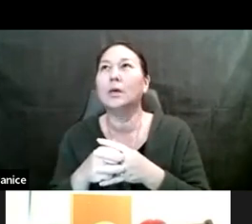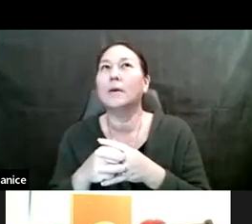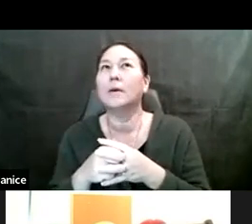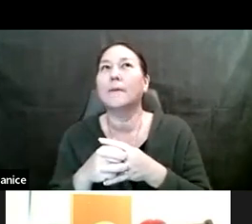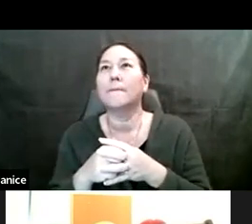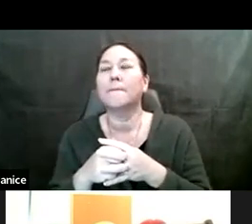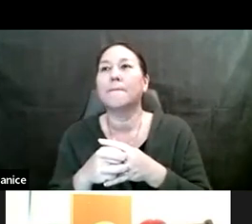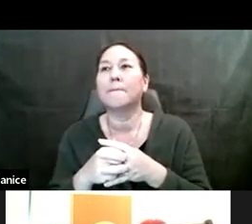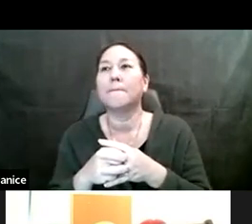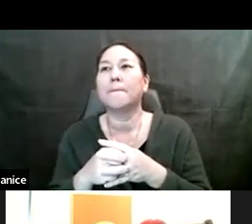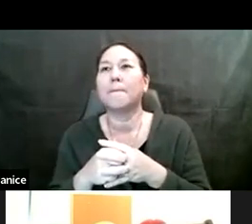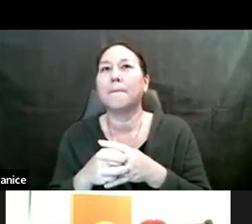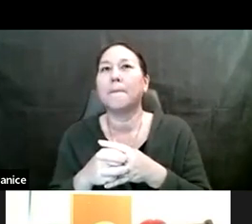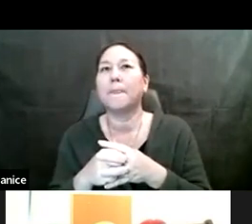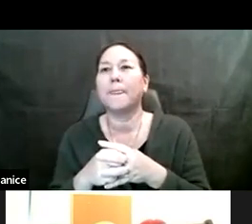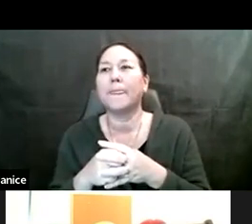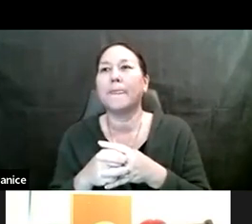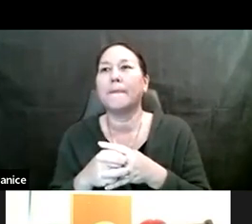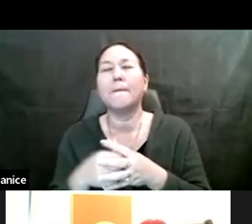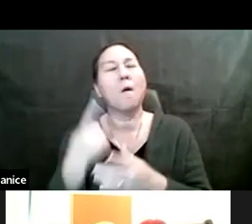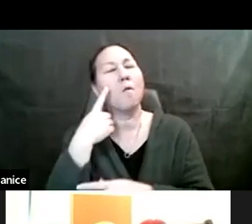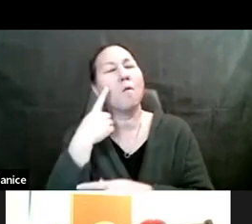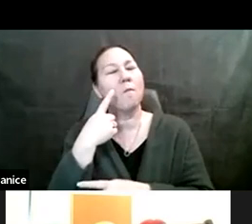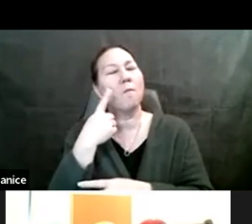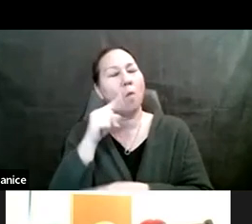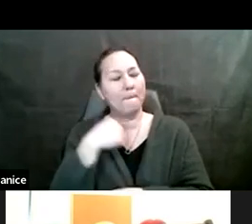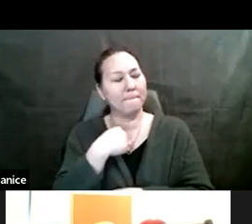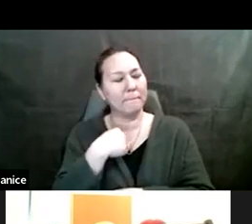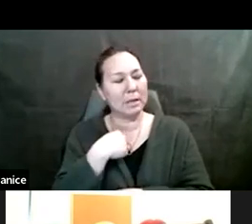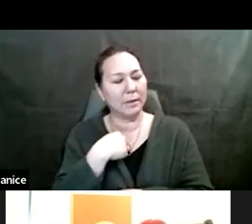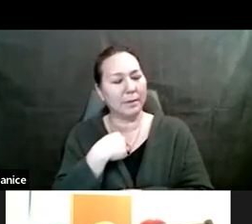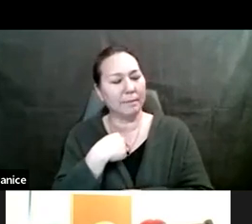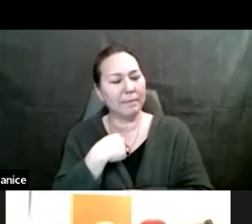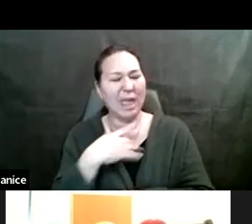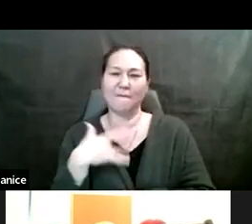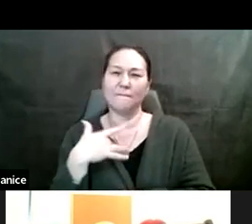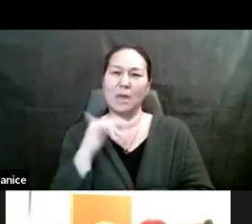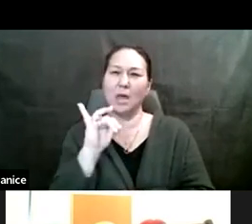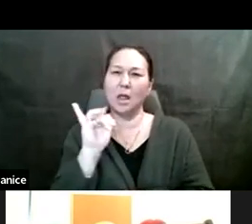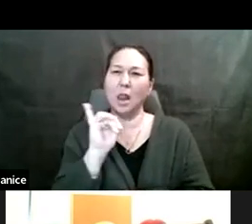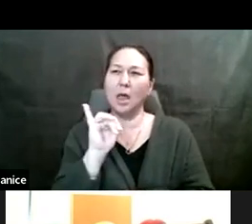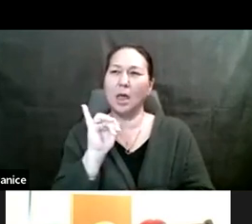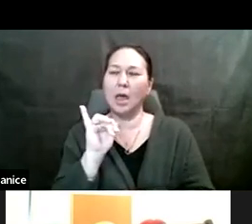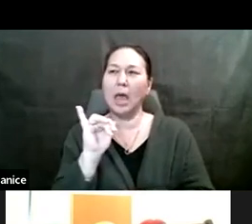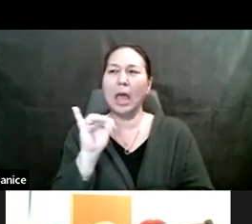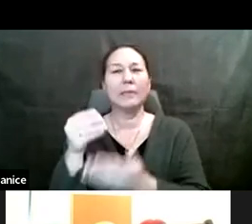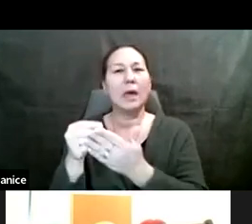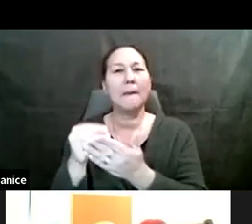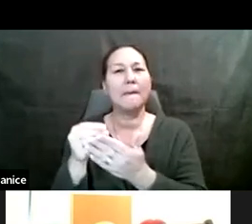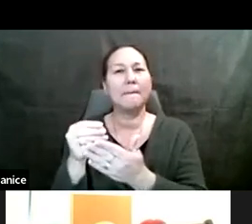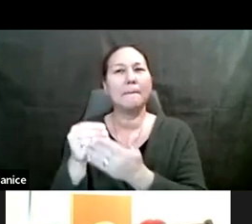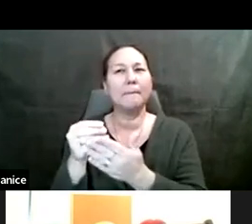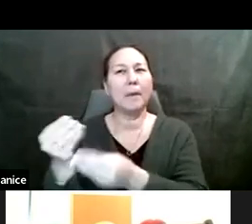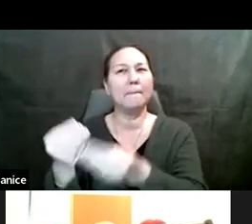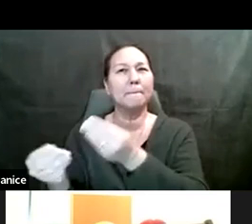in that sense for me the I've always felt like the budget should be a little bit more radical in the approaches that we're